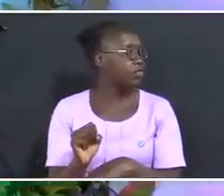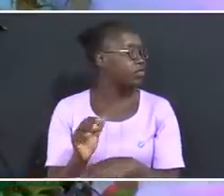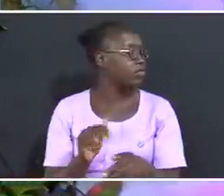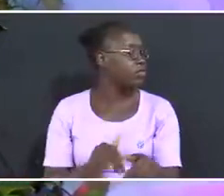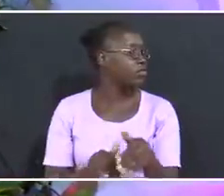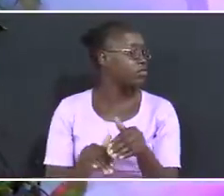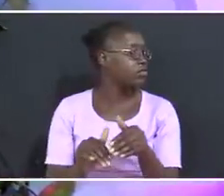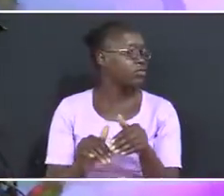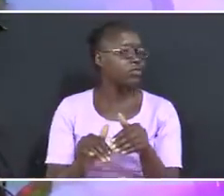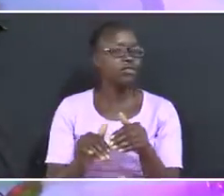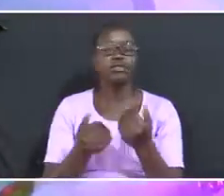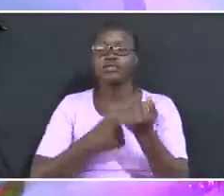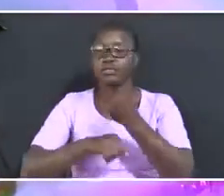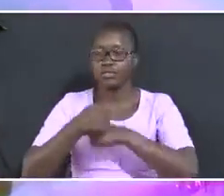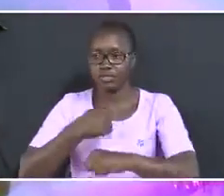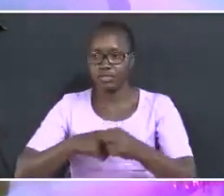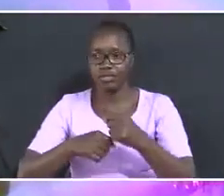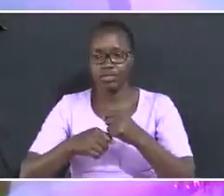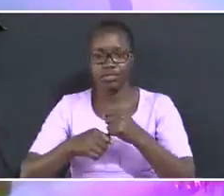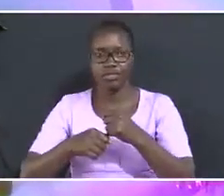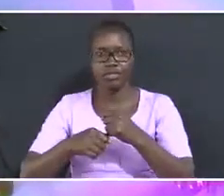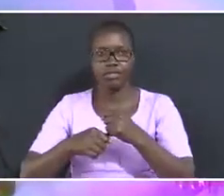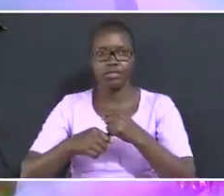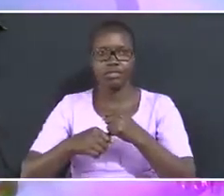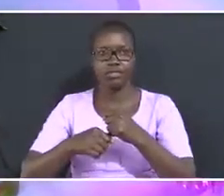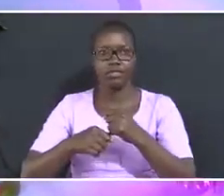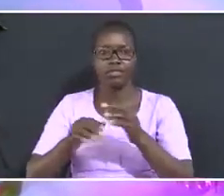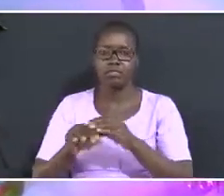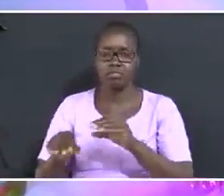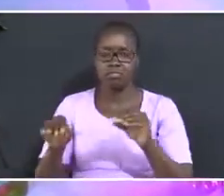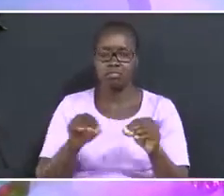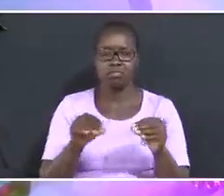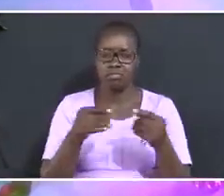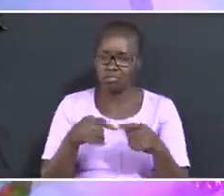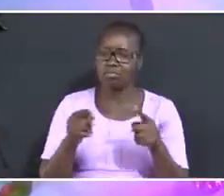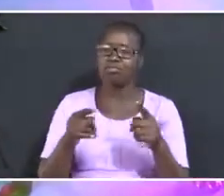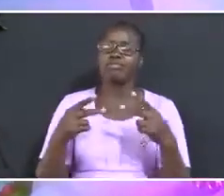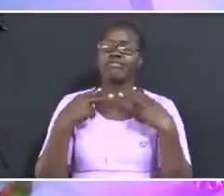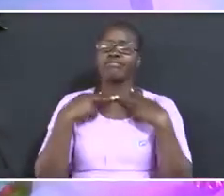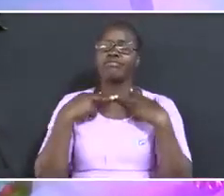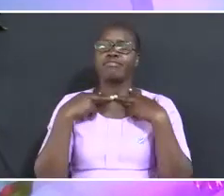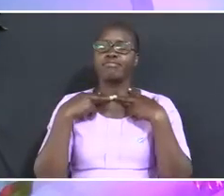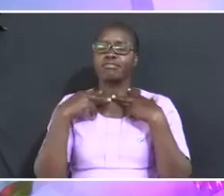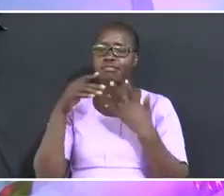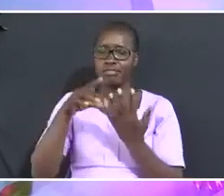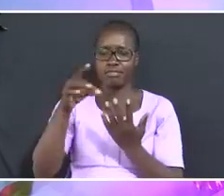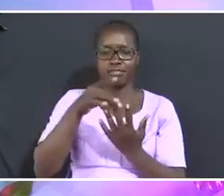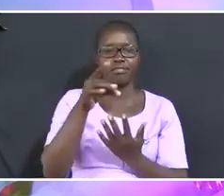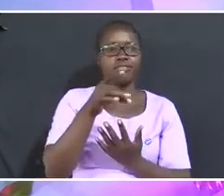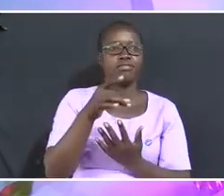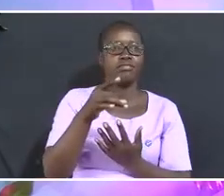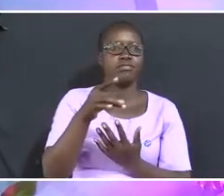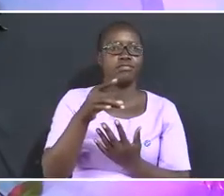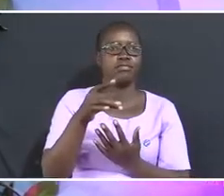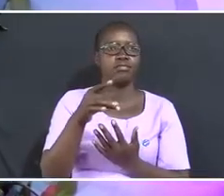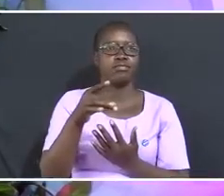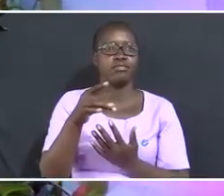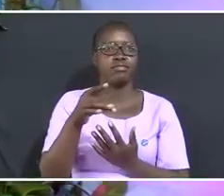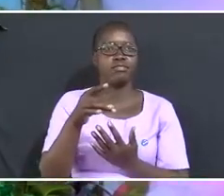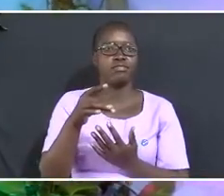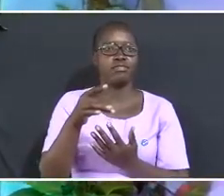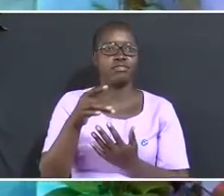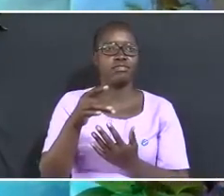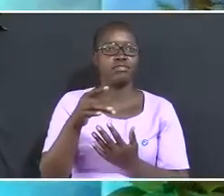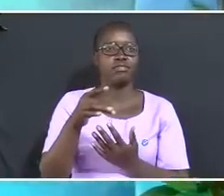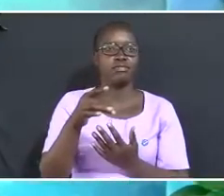follows captivity. We put ourselves into captivity by choice. And God